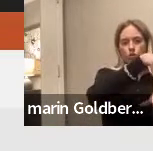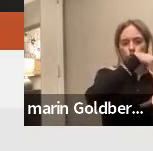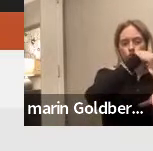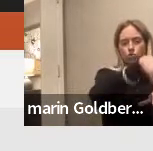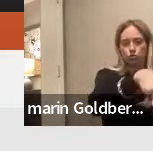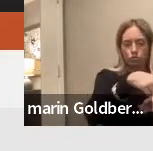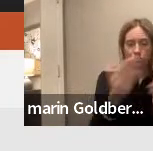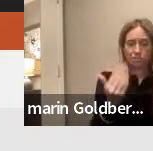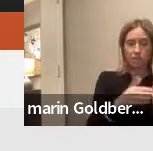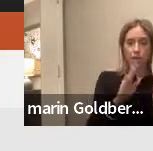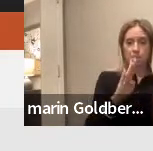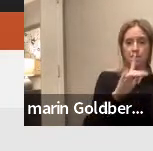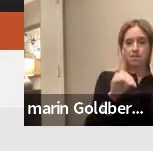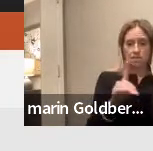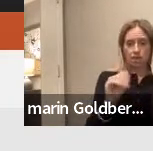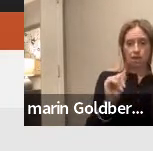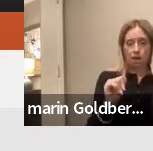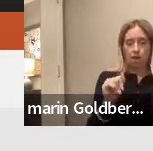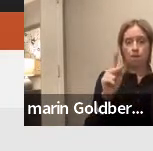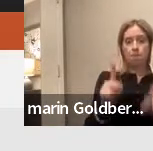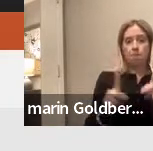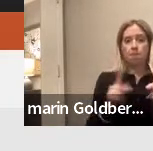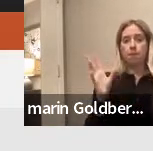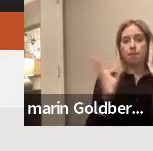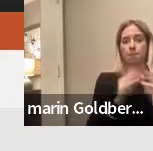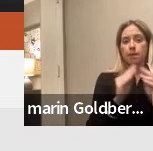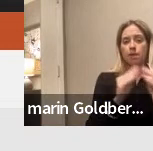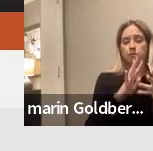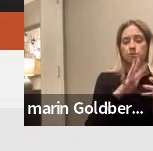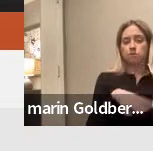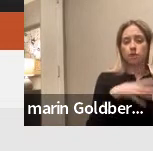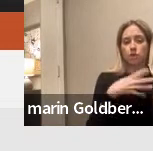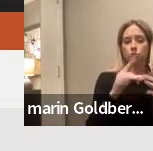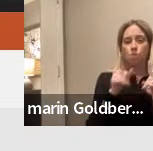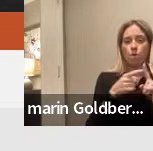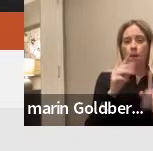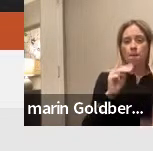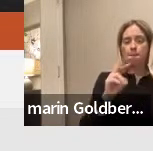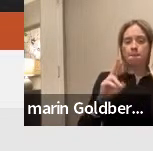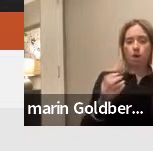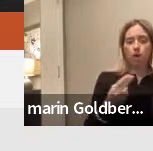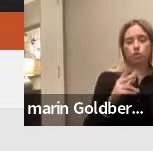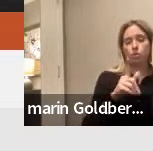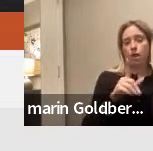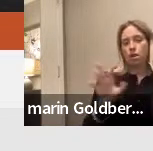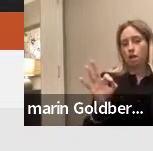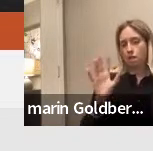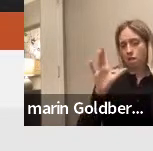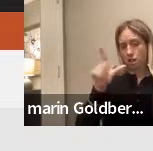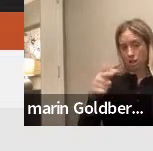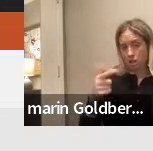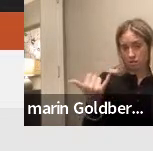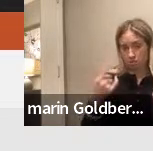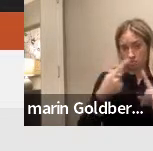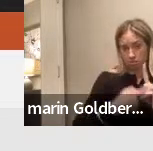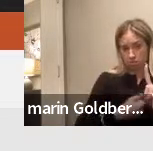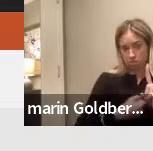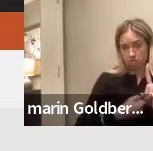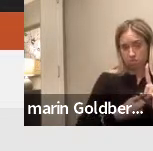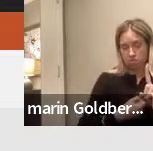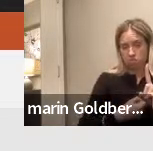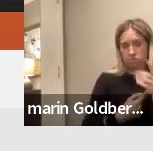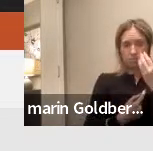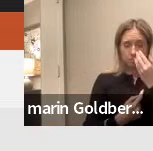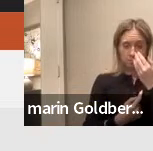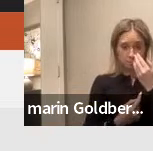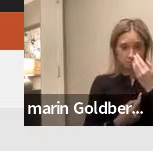the BZA public meeting is scheduled for March 29th, later this month. So